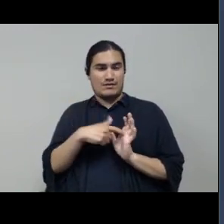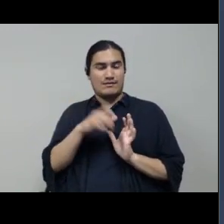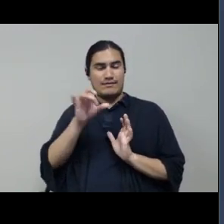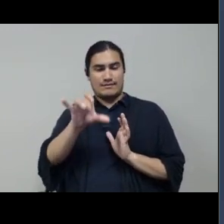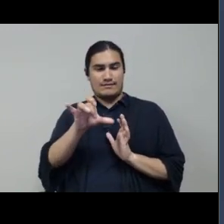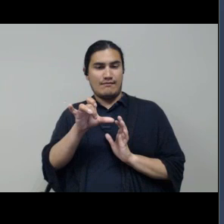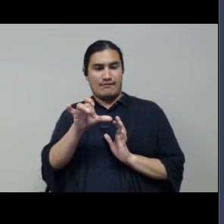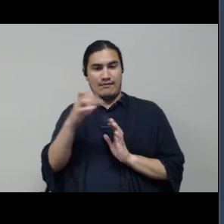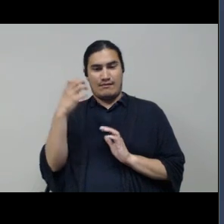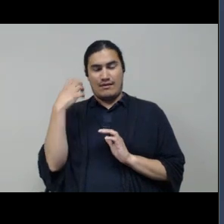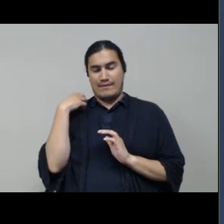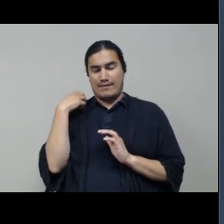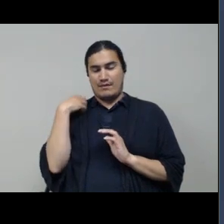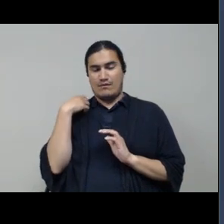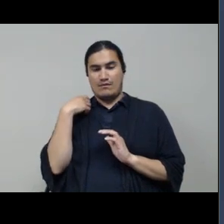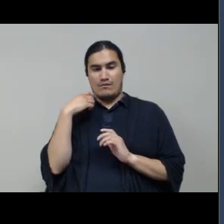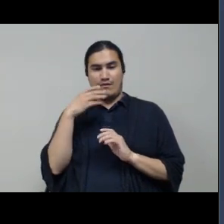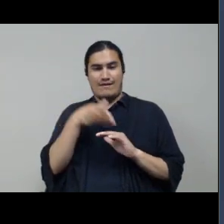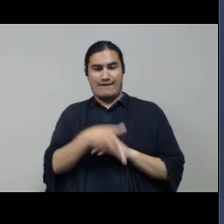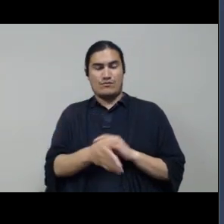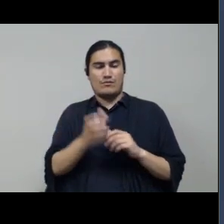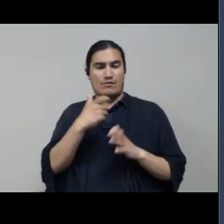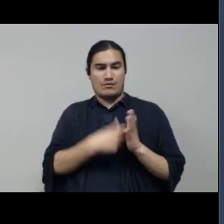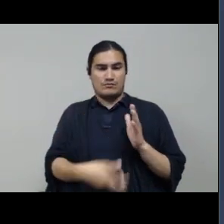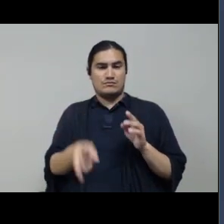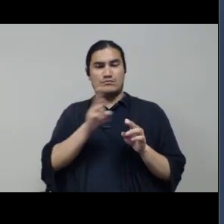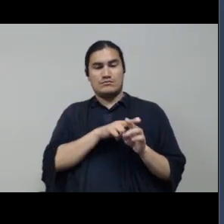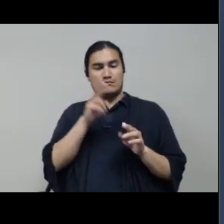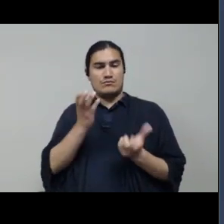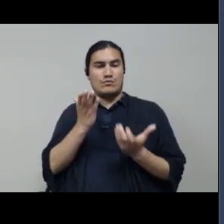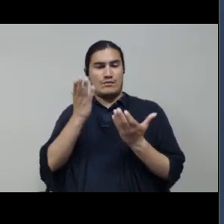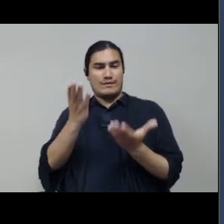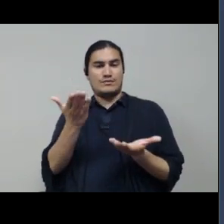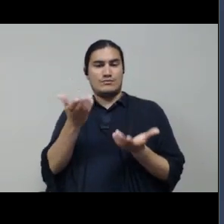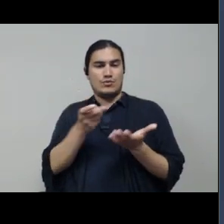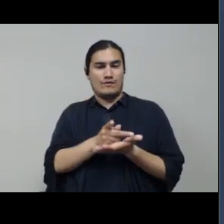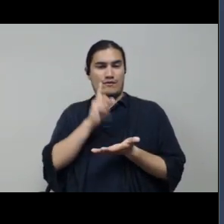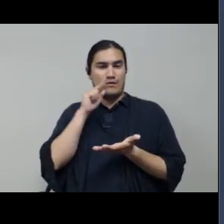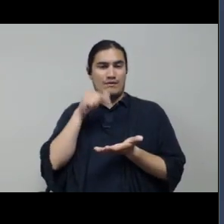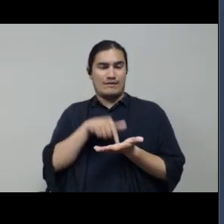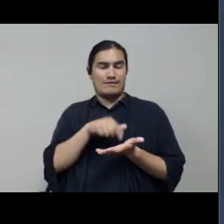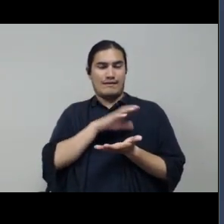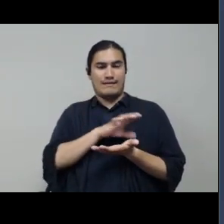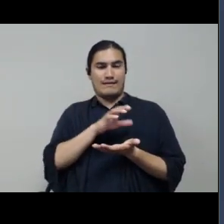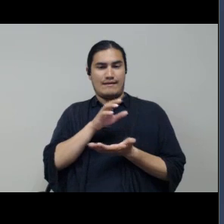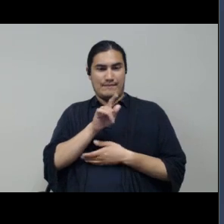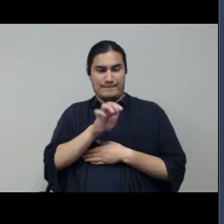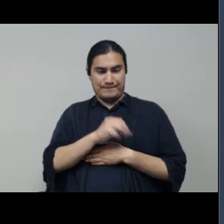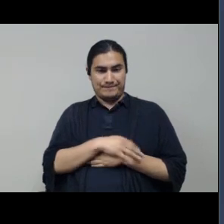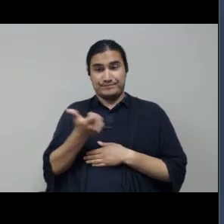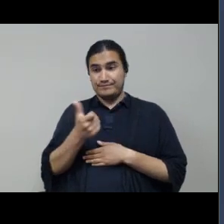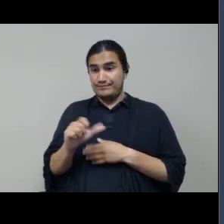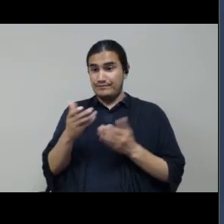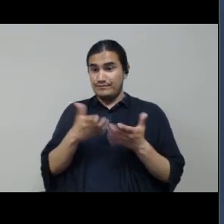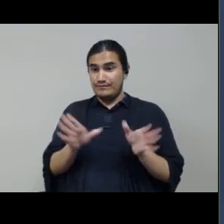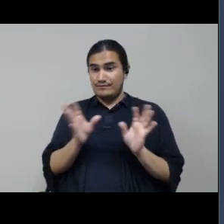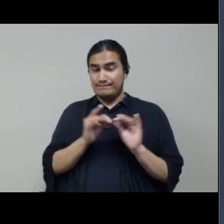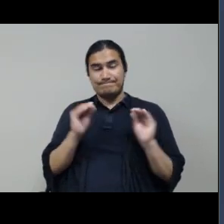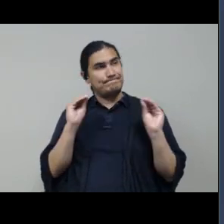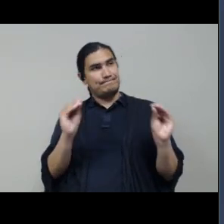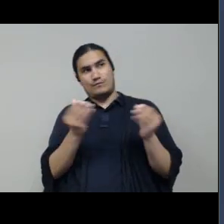costs. Staff has reviewed the project and the request and recommends approval for this item. Any public comment? No public